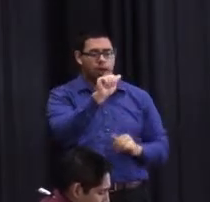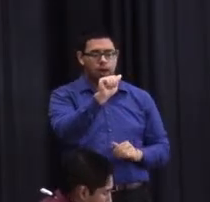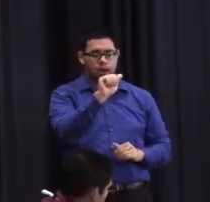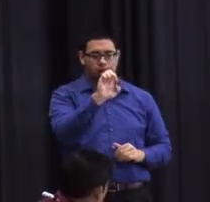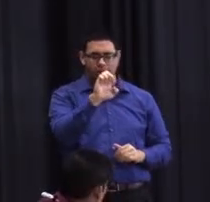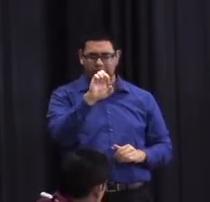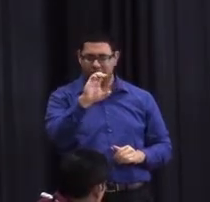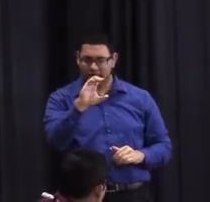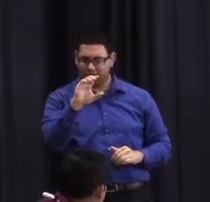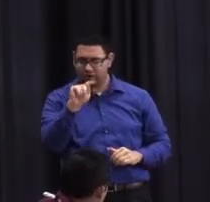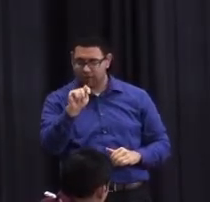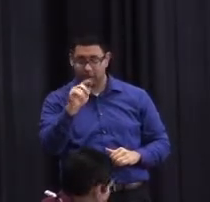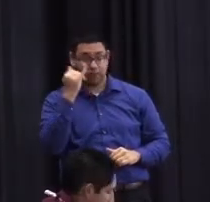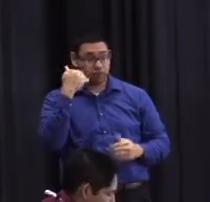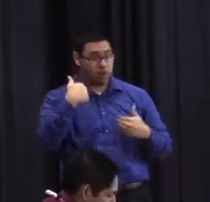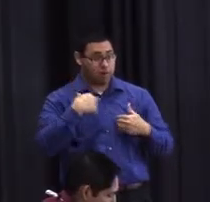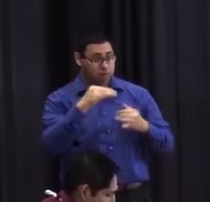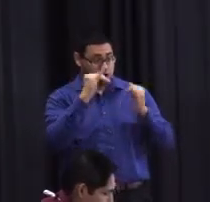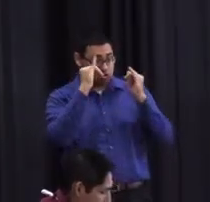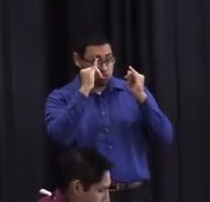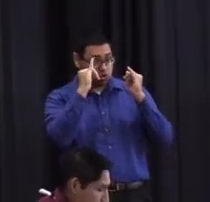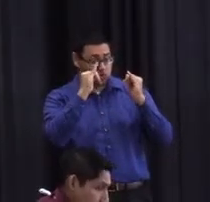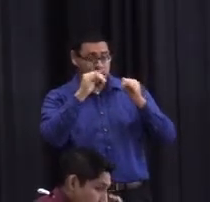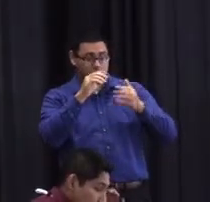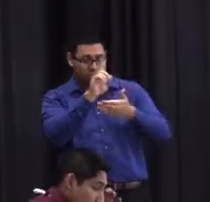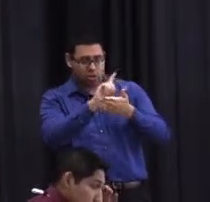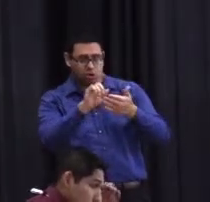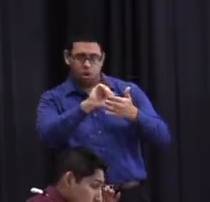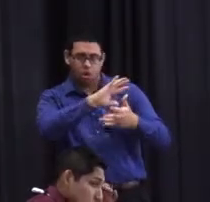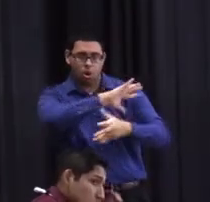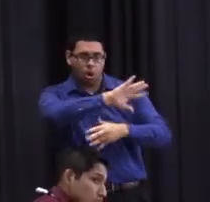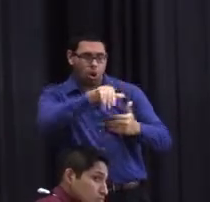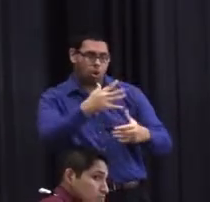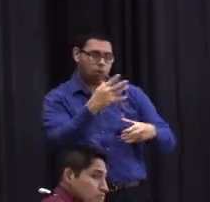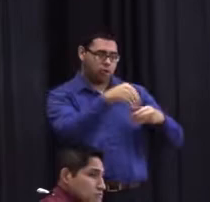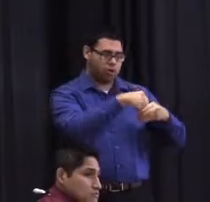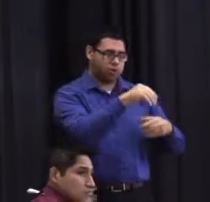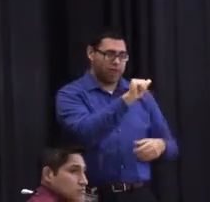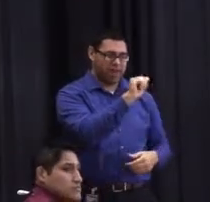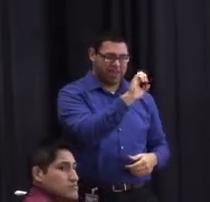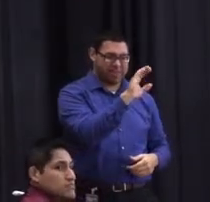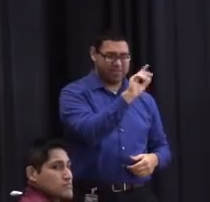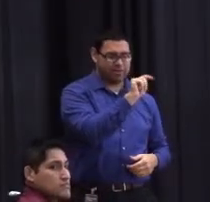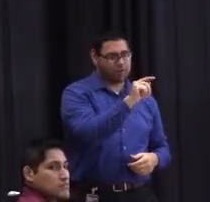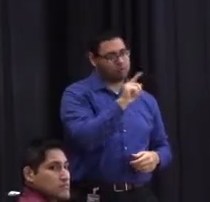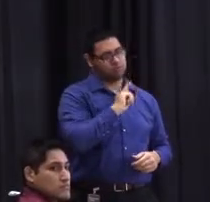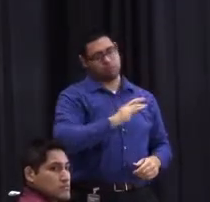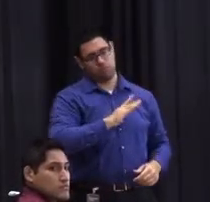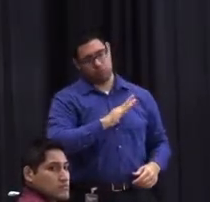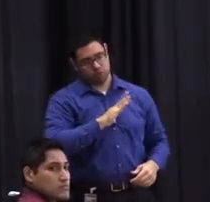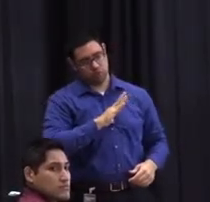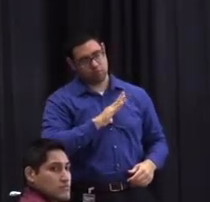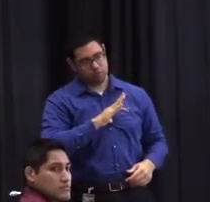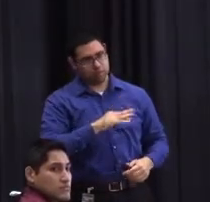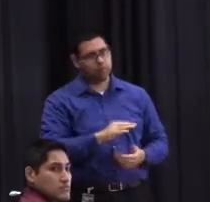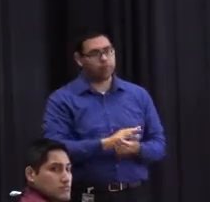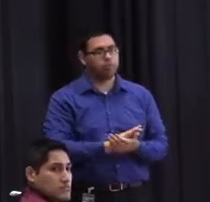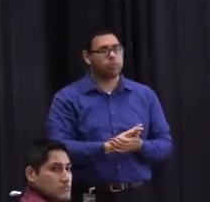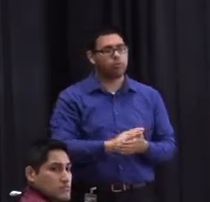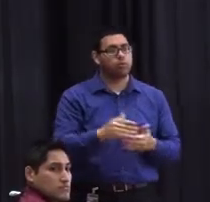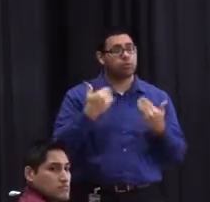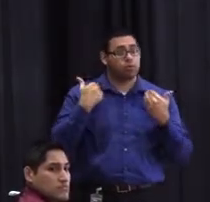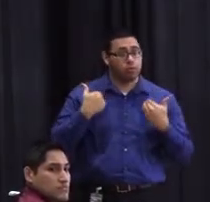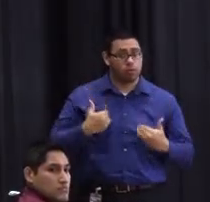AECT. If you have instructional designers, they should all belong to AECT. It's wonderful. So I